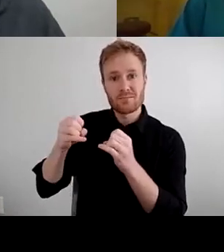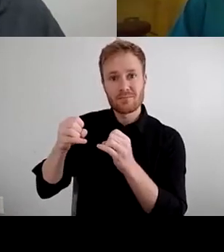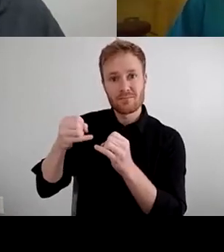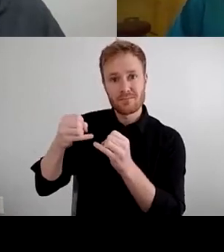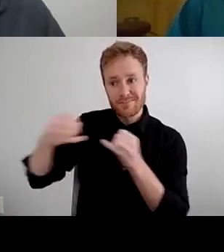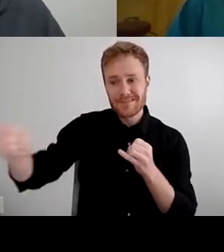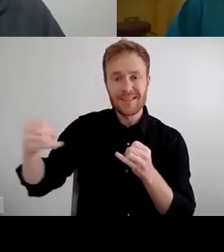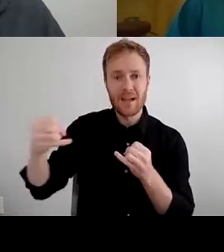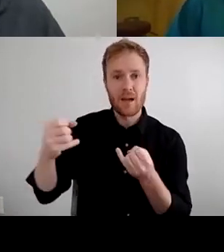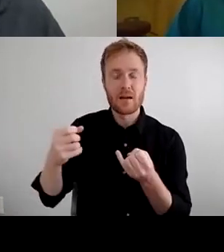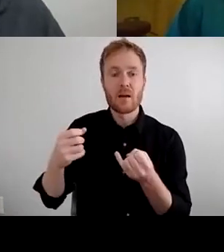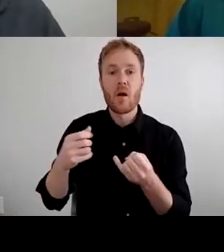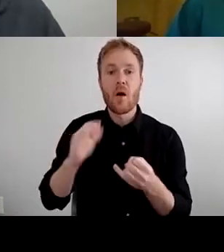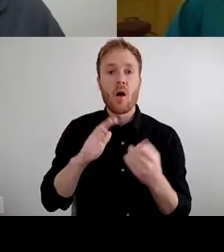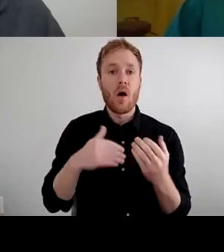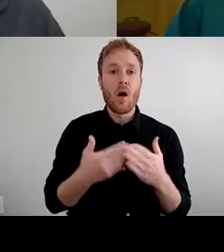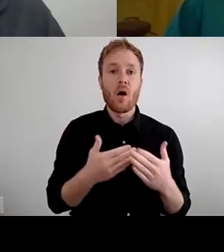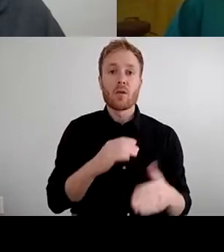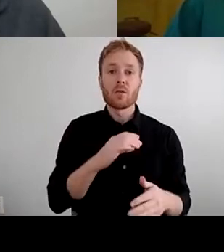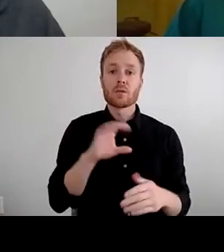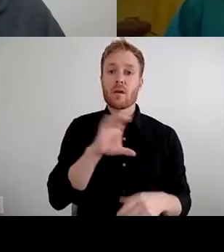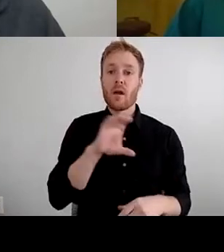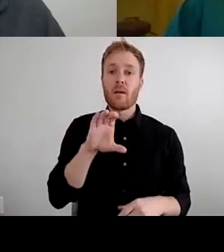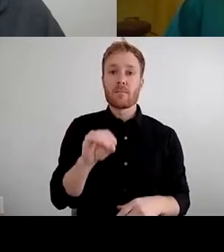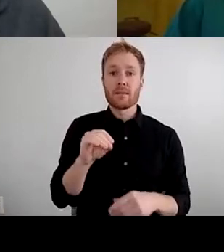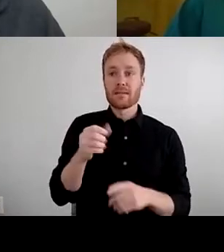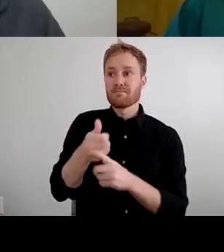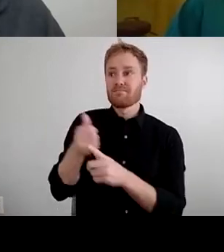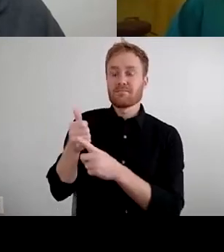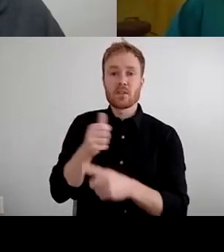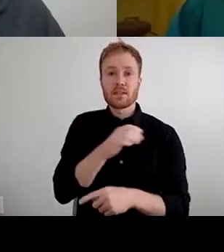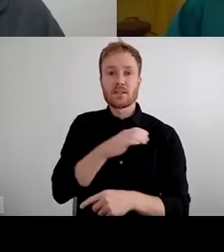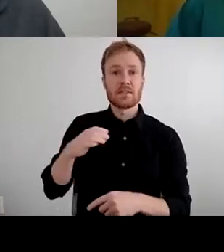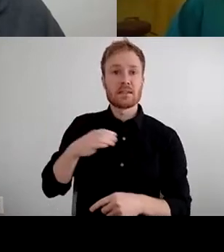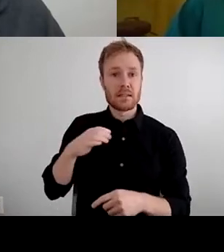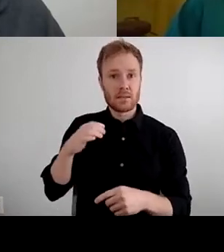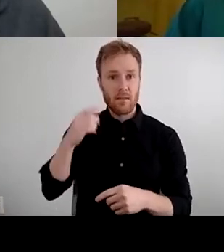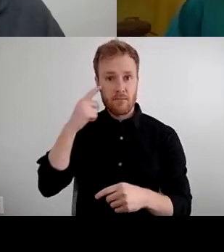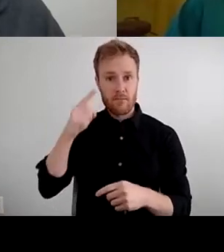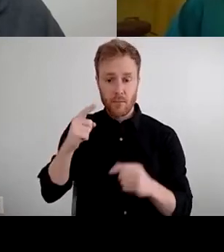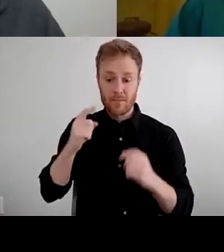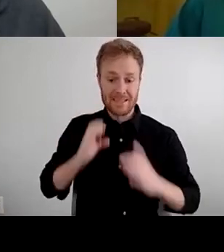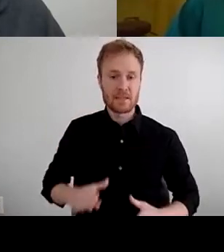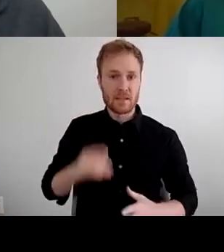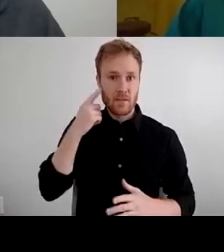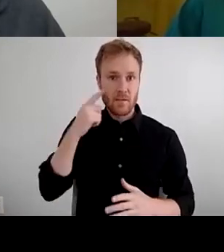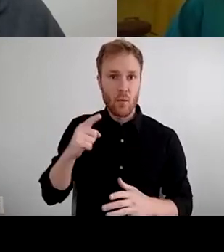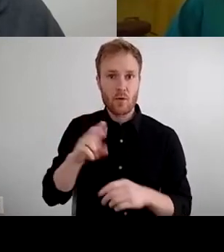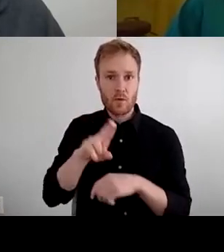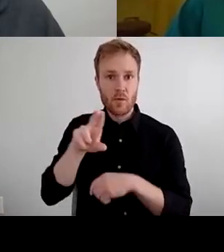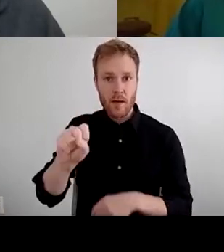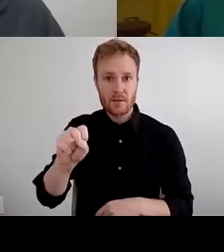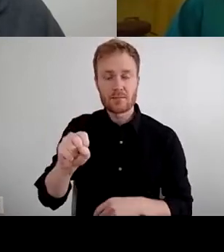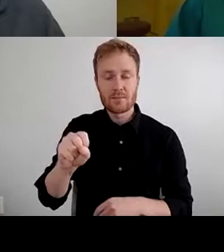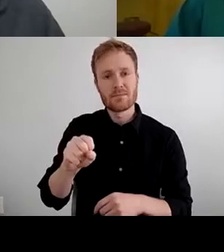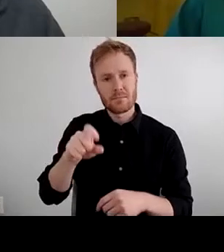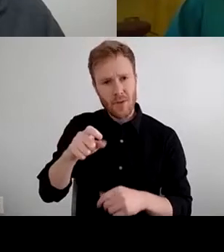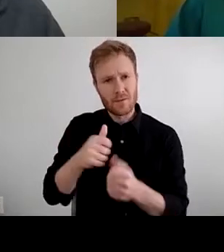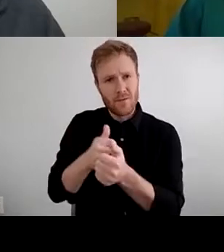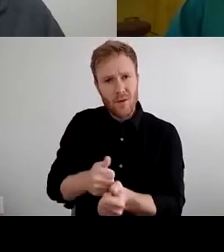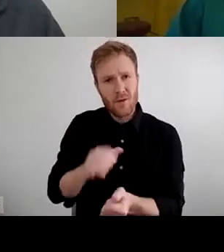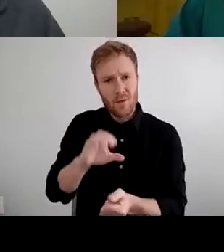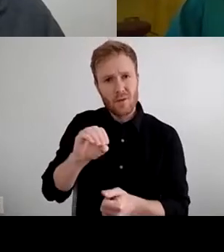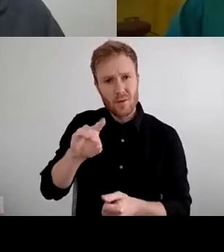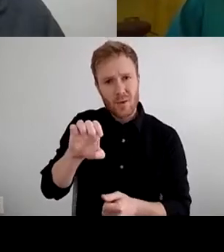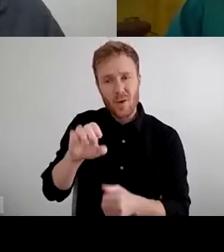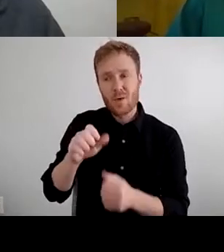considered citizens under the United States. There are codes that you must follow. along with the Constitution, the highest law in the land.